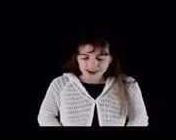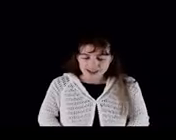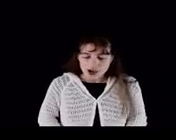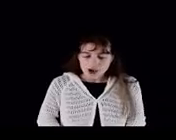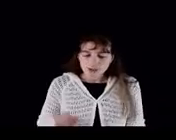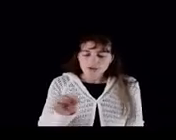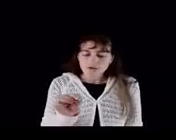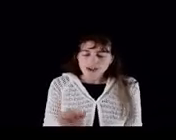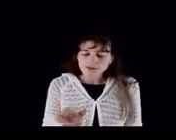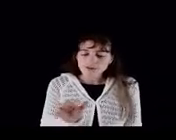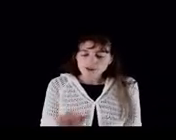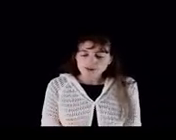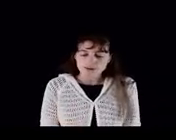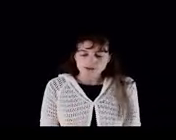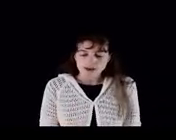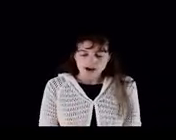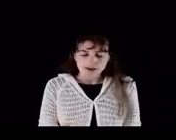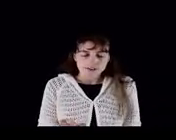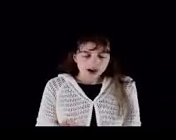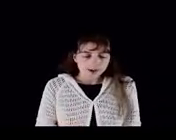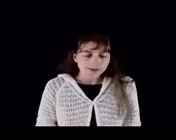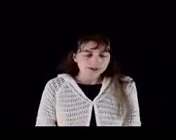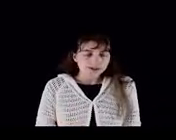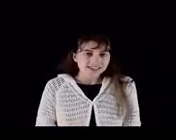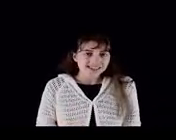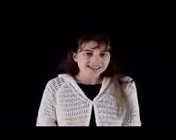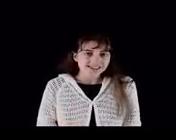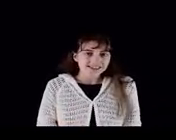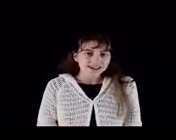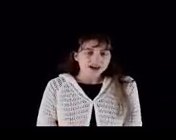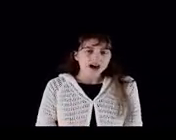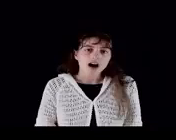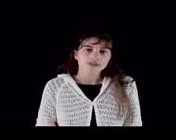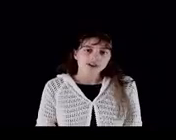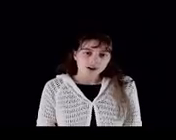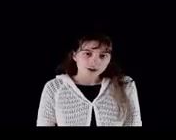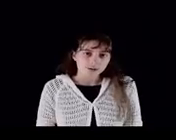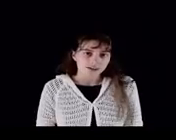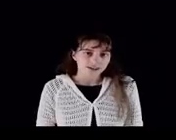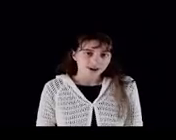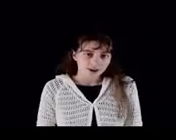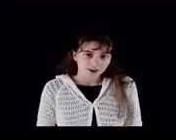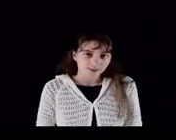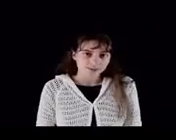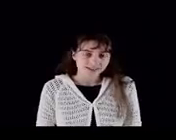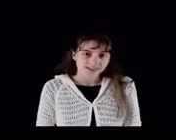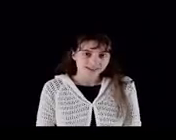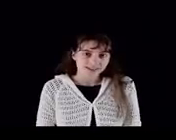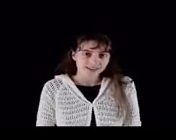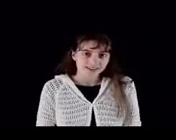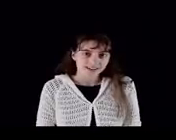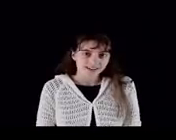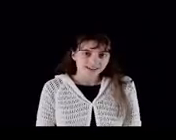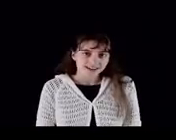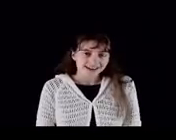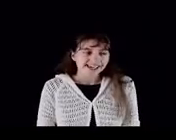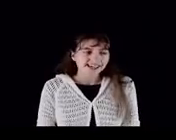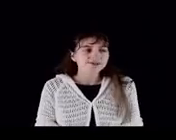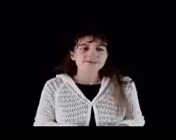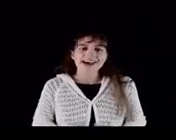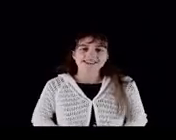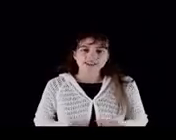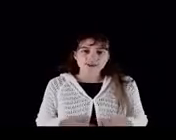ours through a faithful use of the opportunities of our own homes. Can